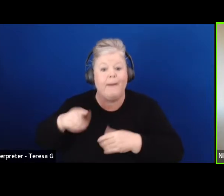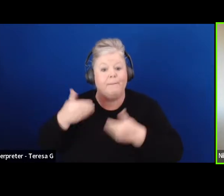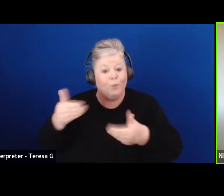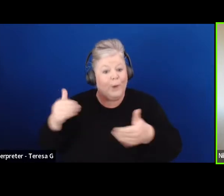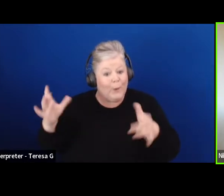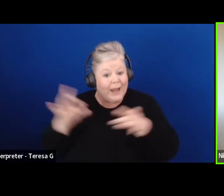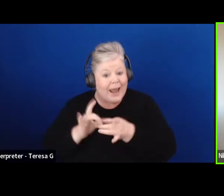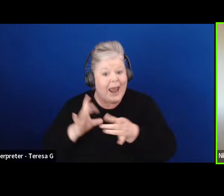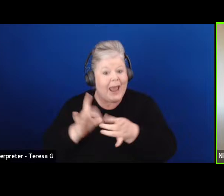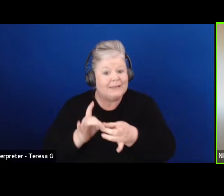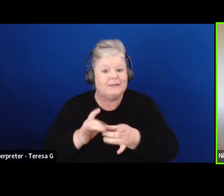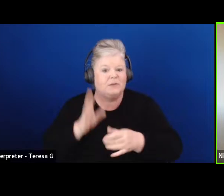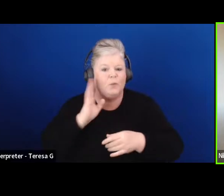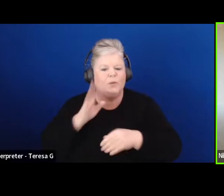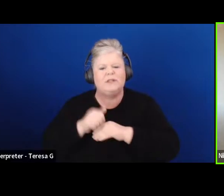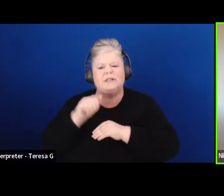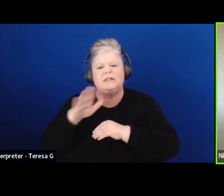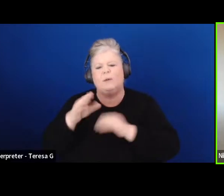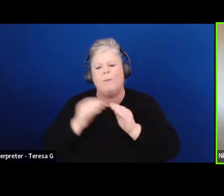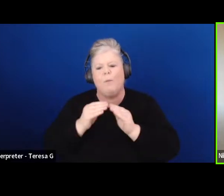We can send you more information.